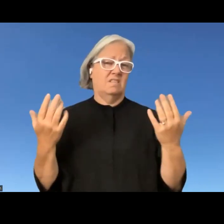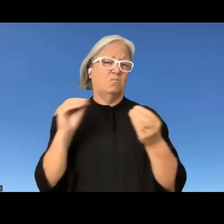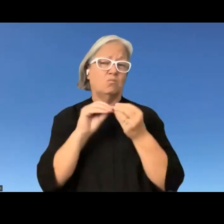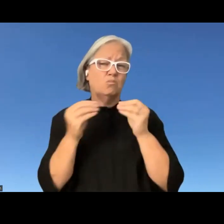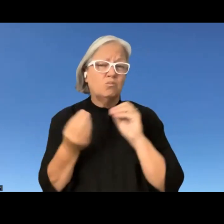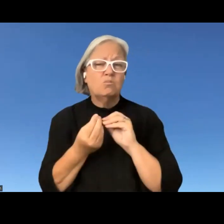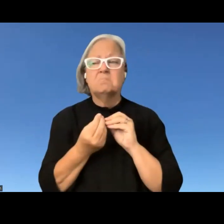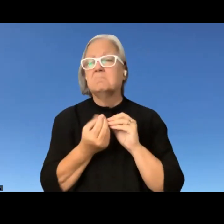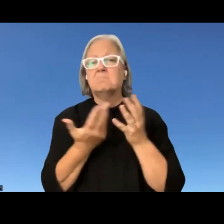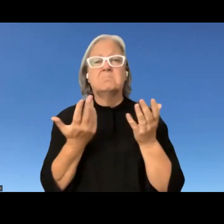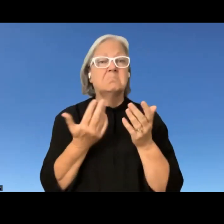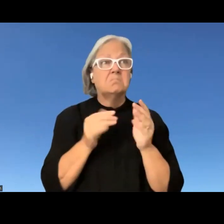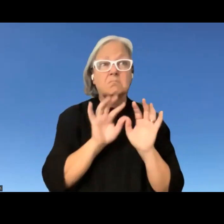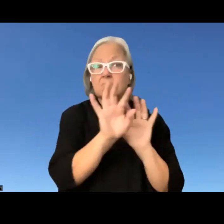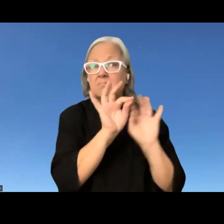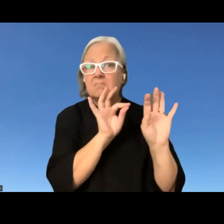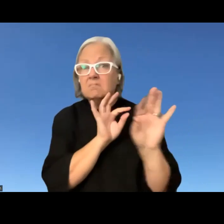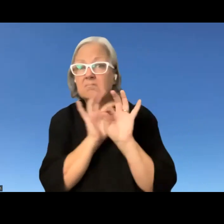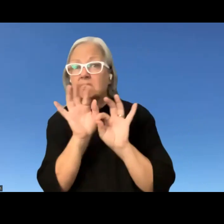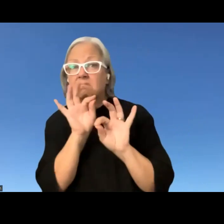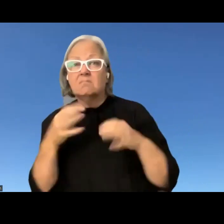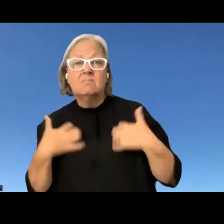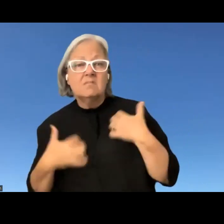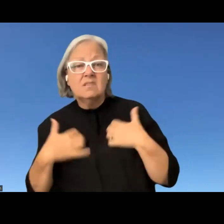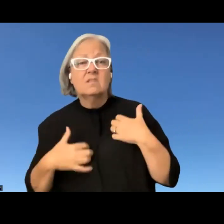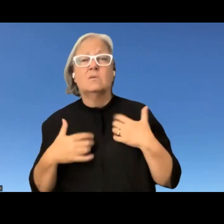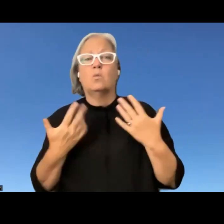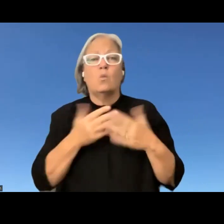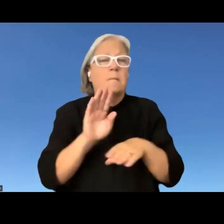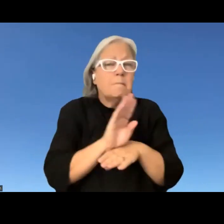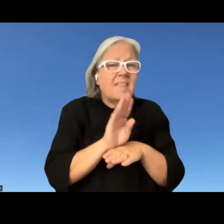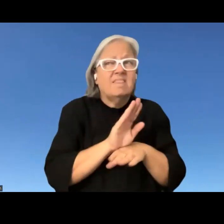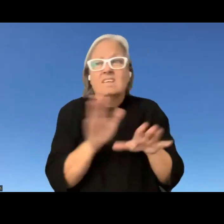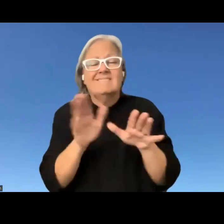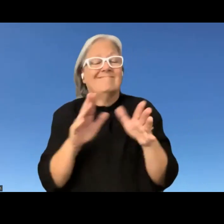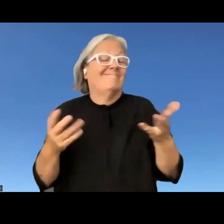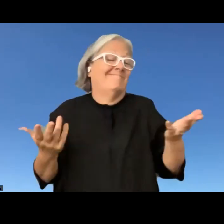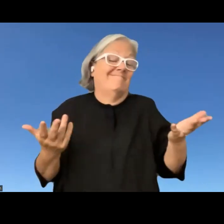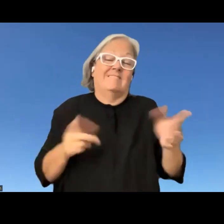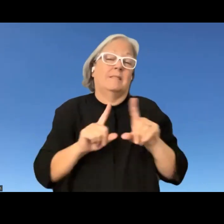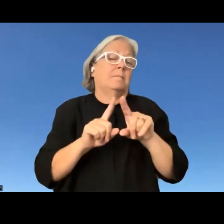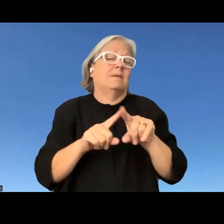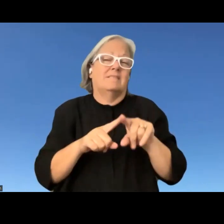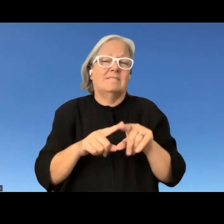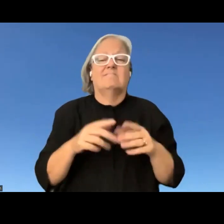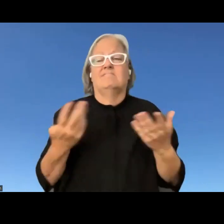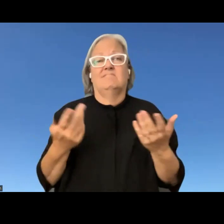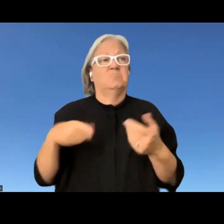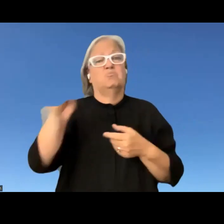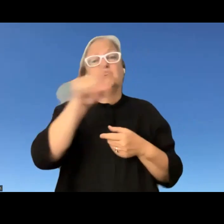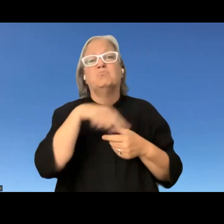nominations, or the number of awardees from business sector will depend on the number also of nominations and on the ranking